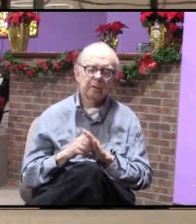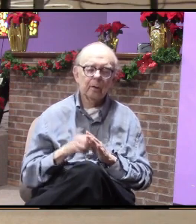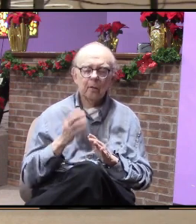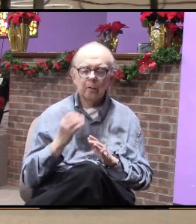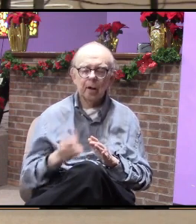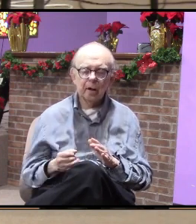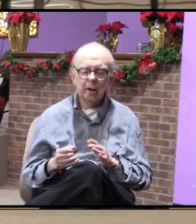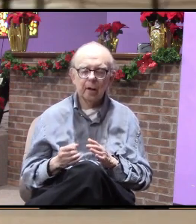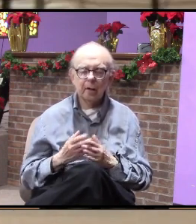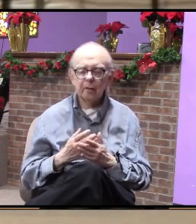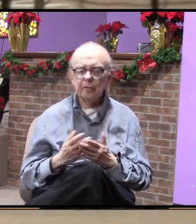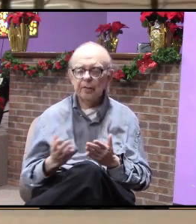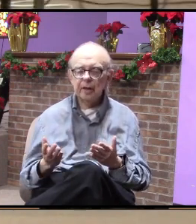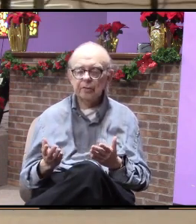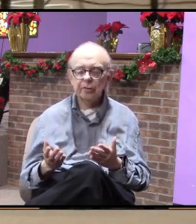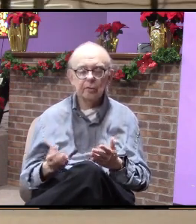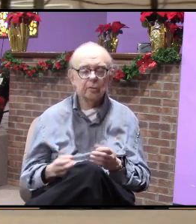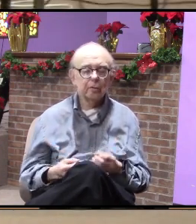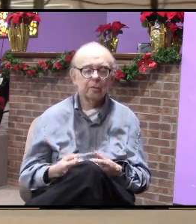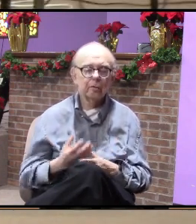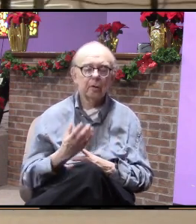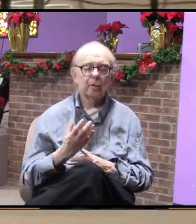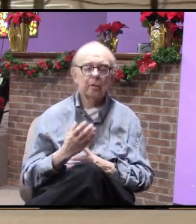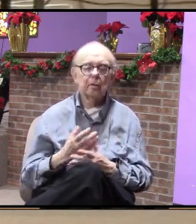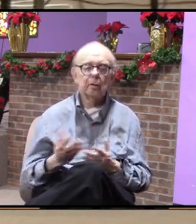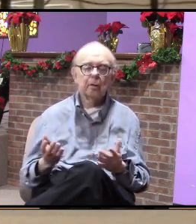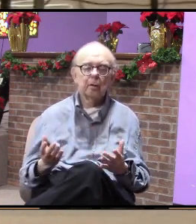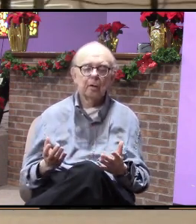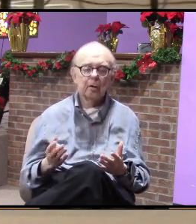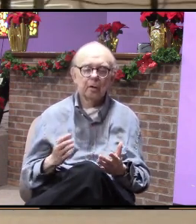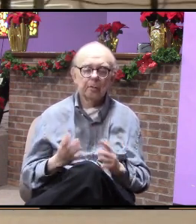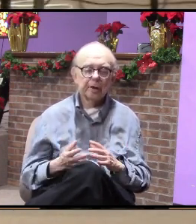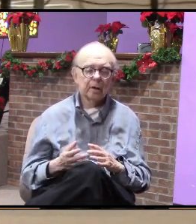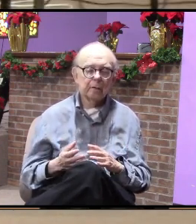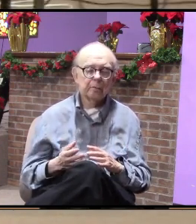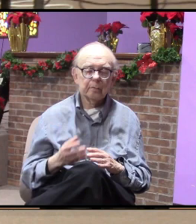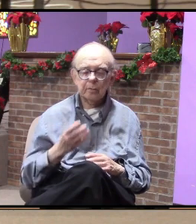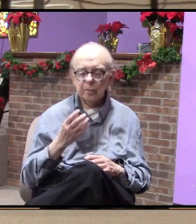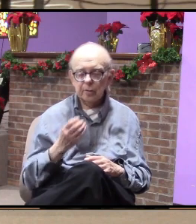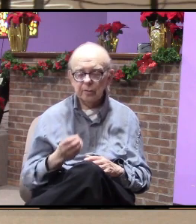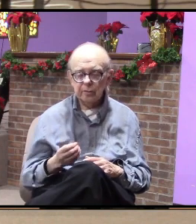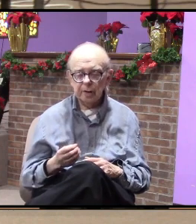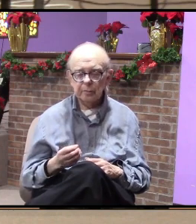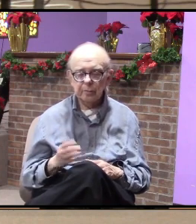for some things to grow and for some things to become dormant.